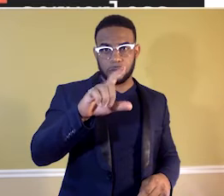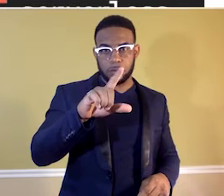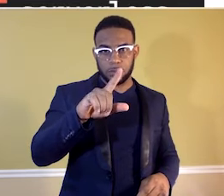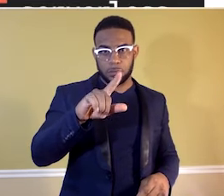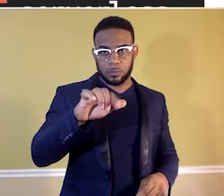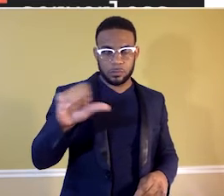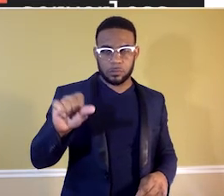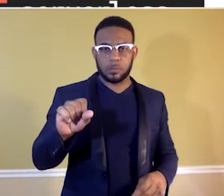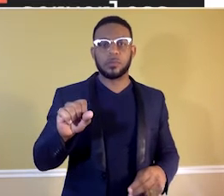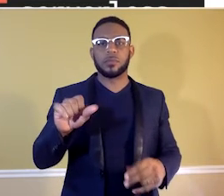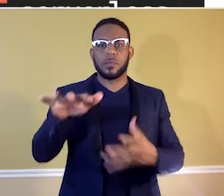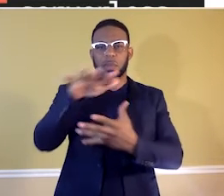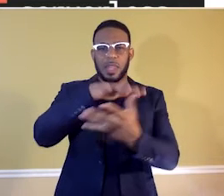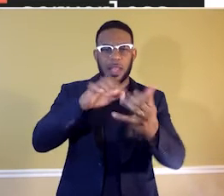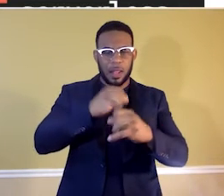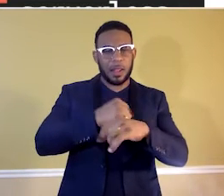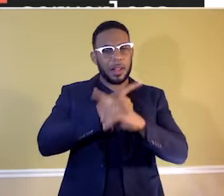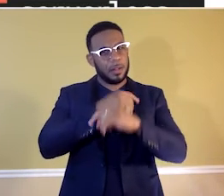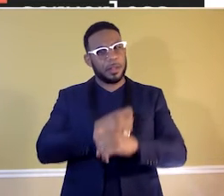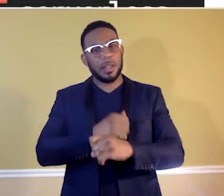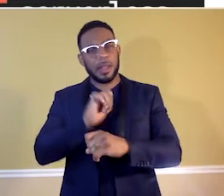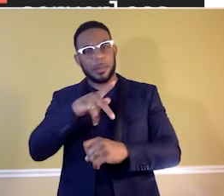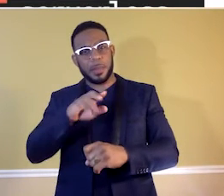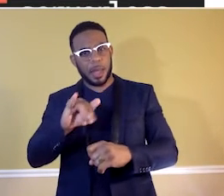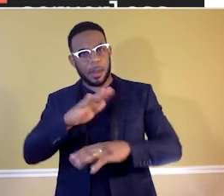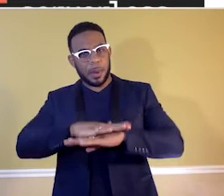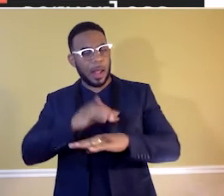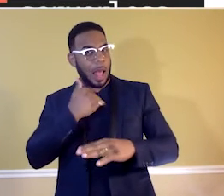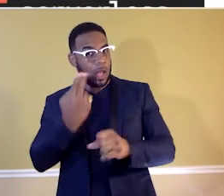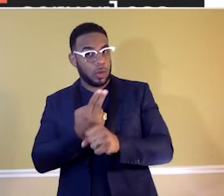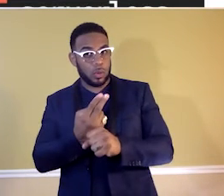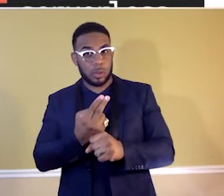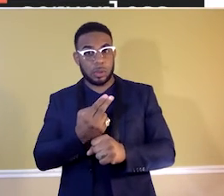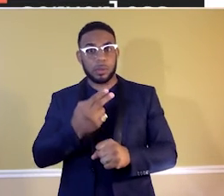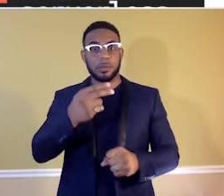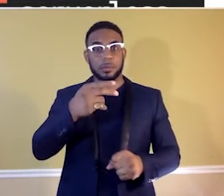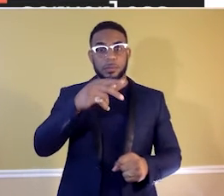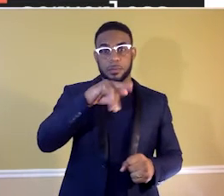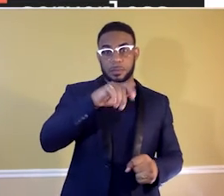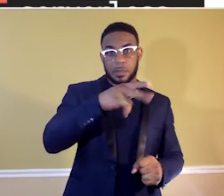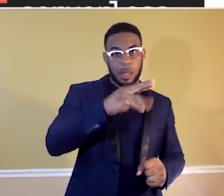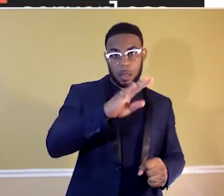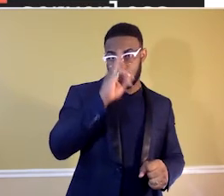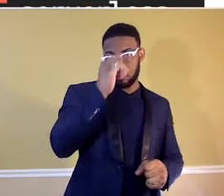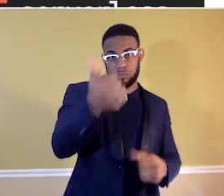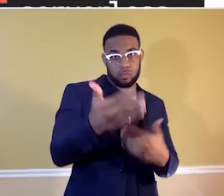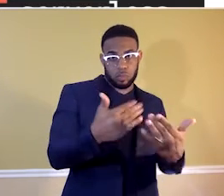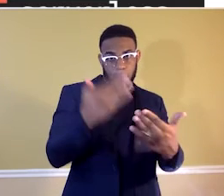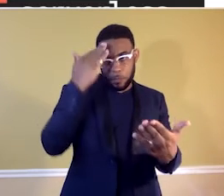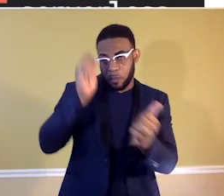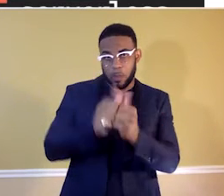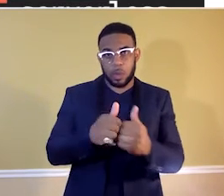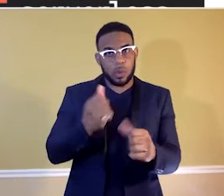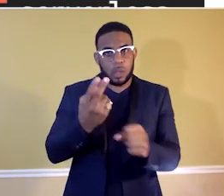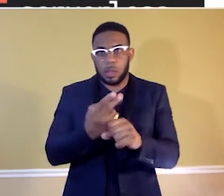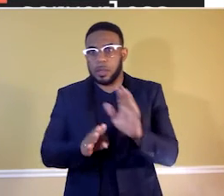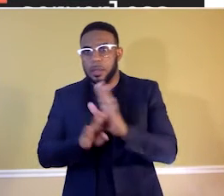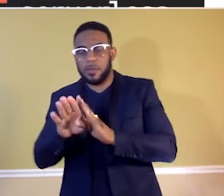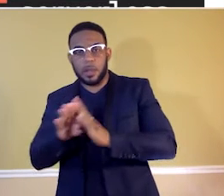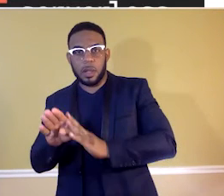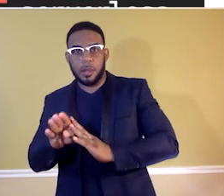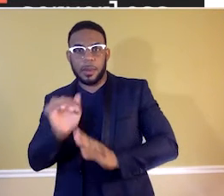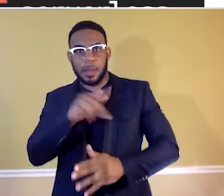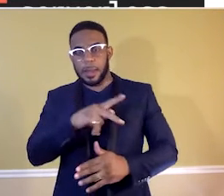agnostic API development platform where you can, so I used Python, but you can use whatever you're familiar with, and you can develop